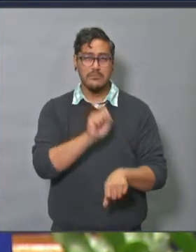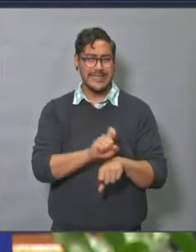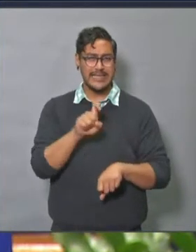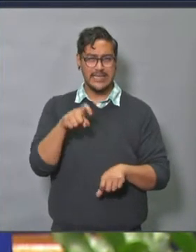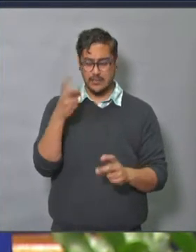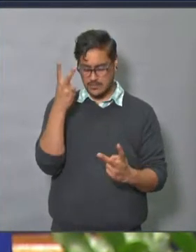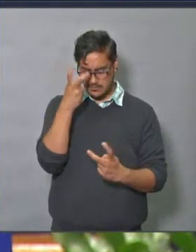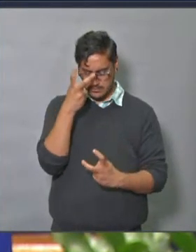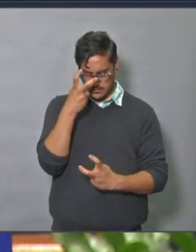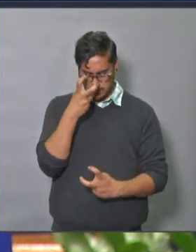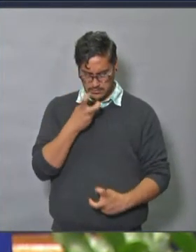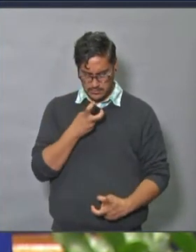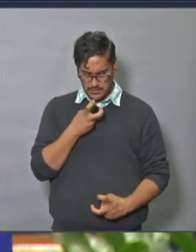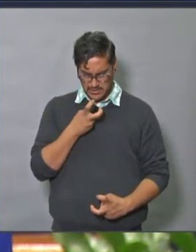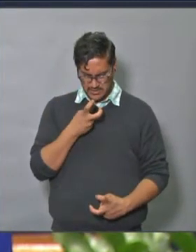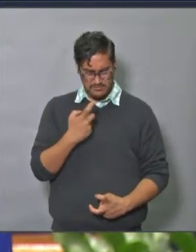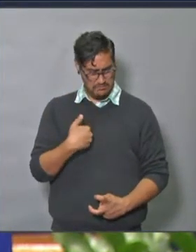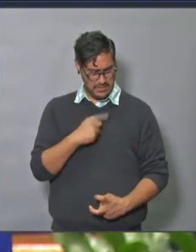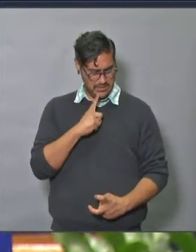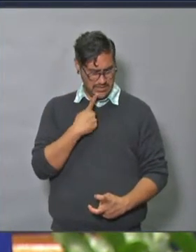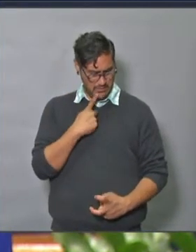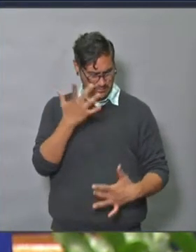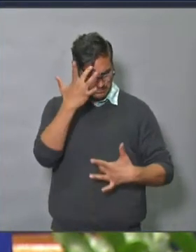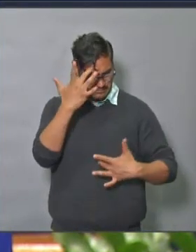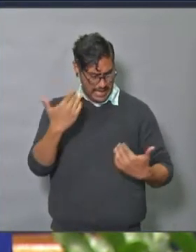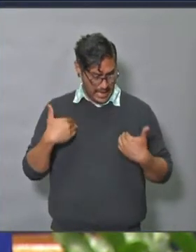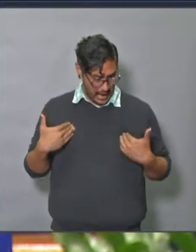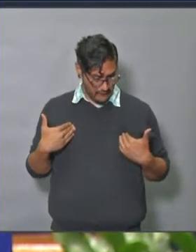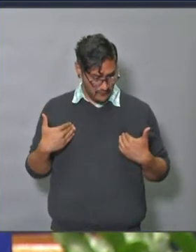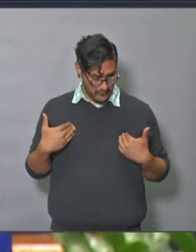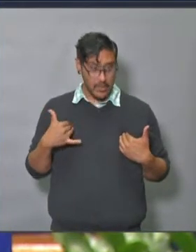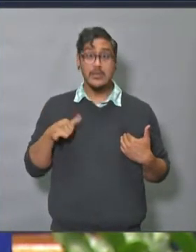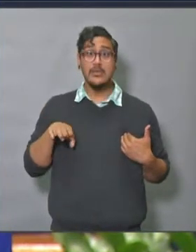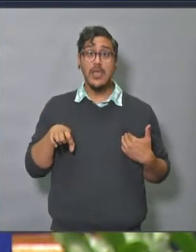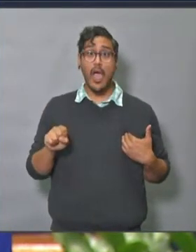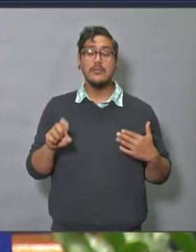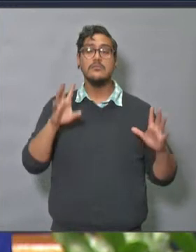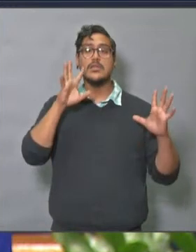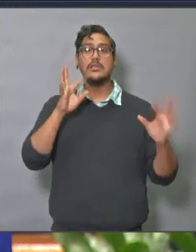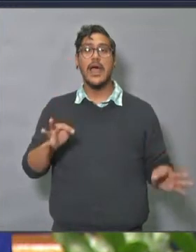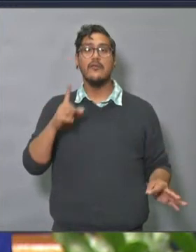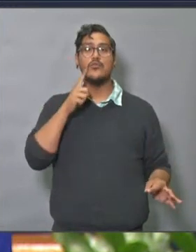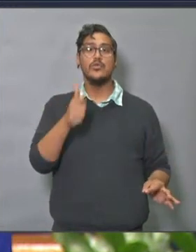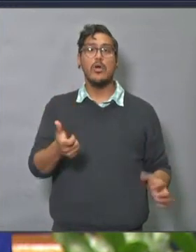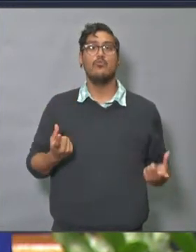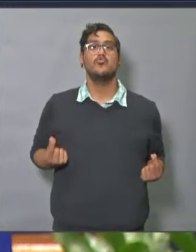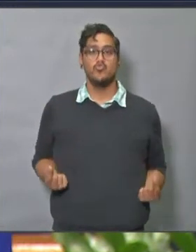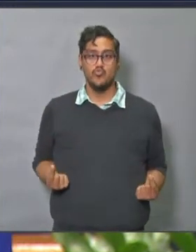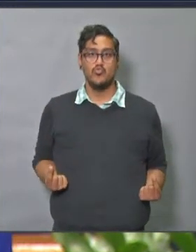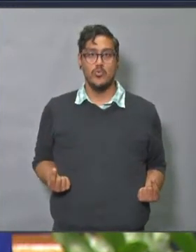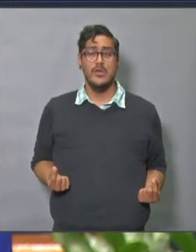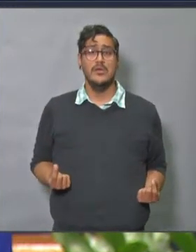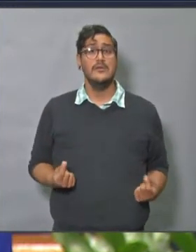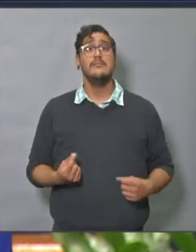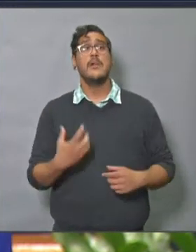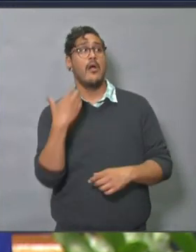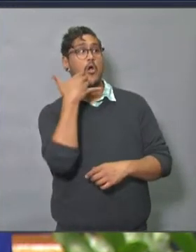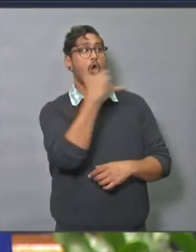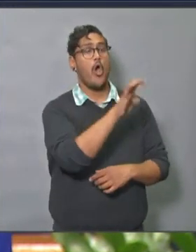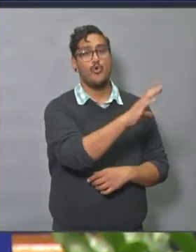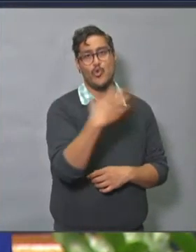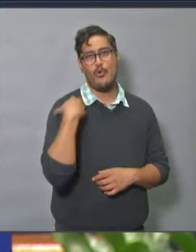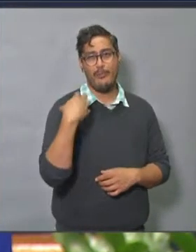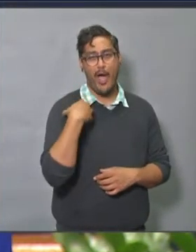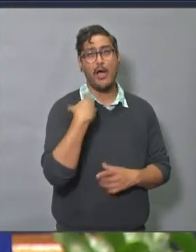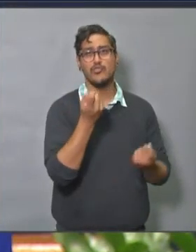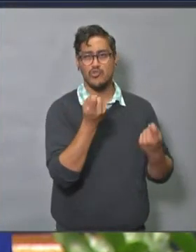for having serious illness and make decisions accordingly, and please work with your employers as well. I do also want to note